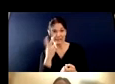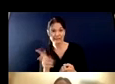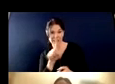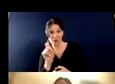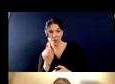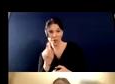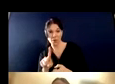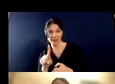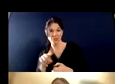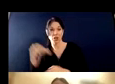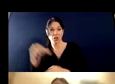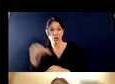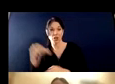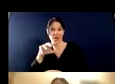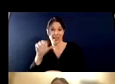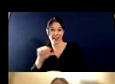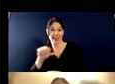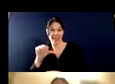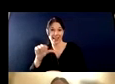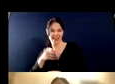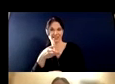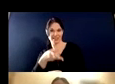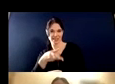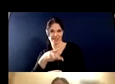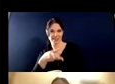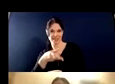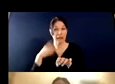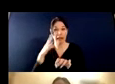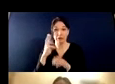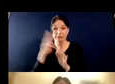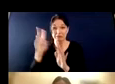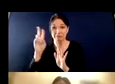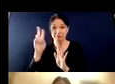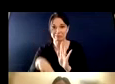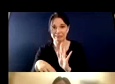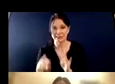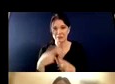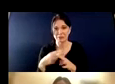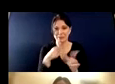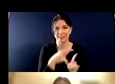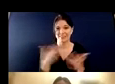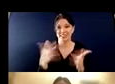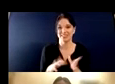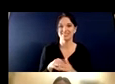the Q&A, and I'll be sure to read that as soon as we're finished.